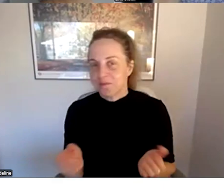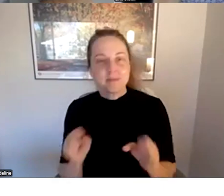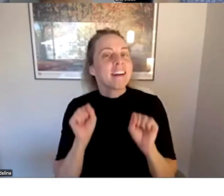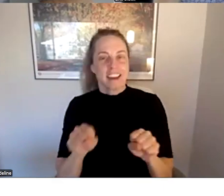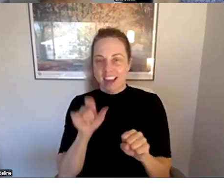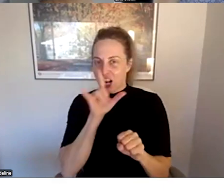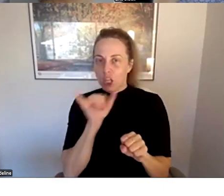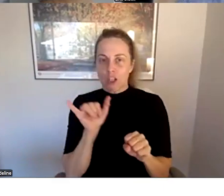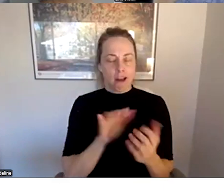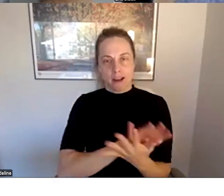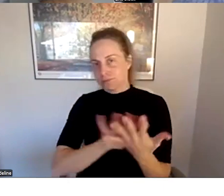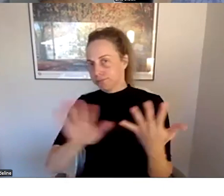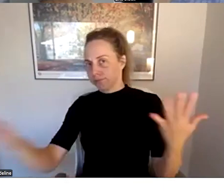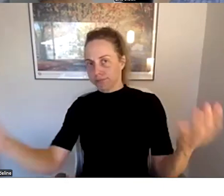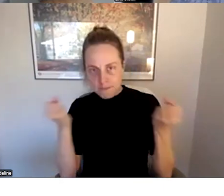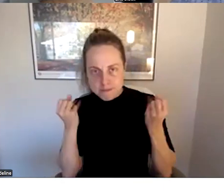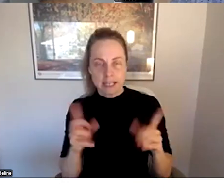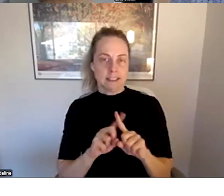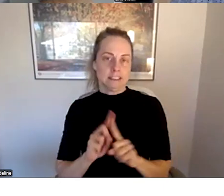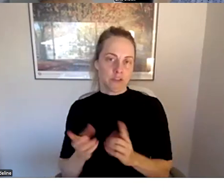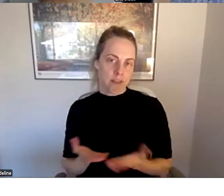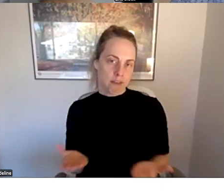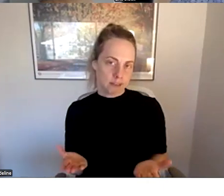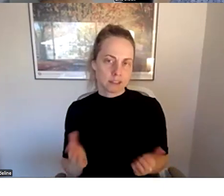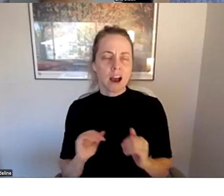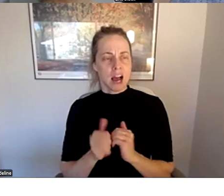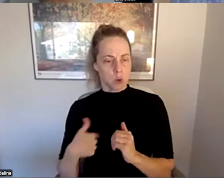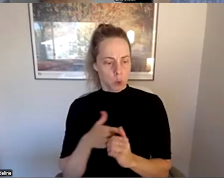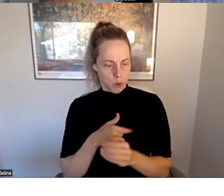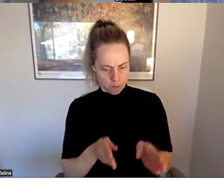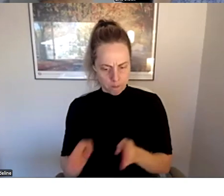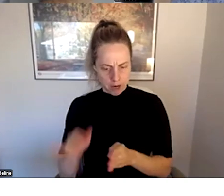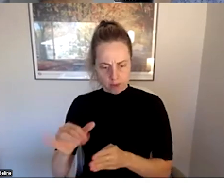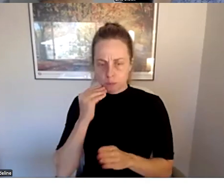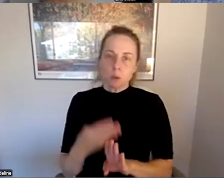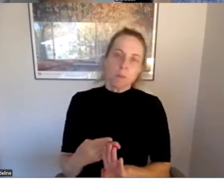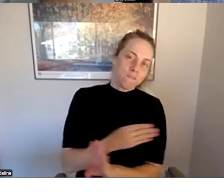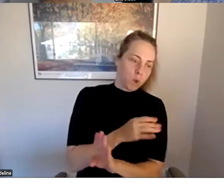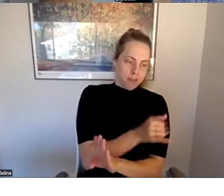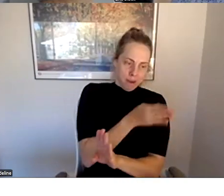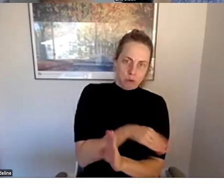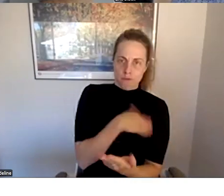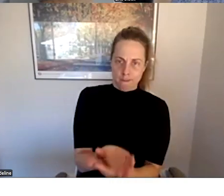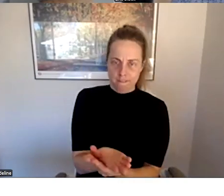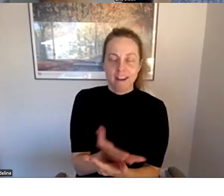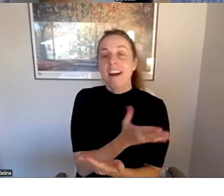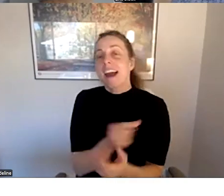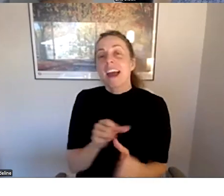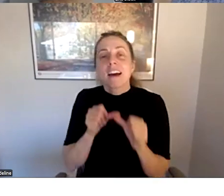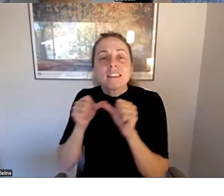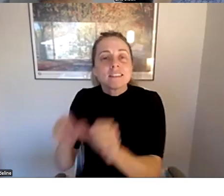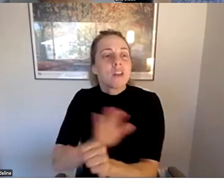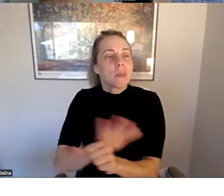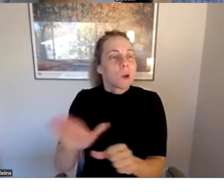how can we prepare the employee experience in advance of someone's arrival and then throughout the entire employee life cycle